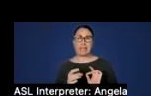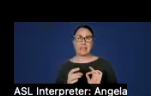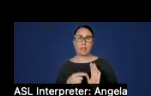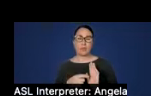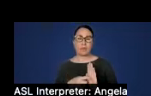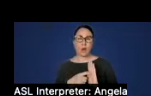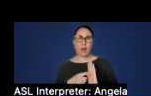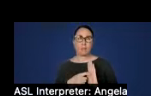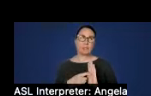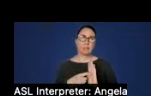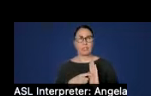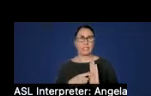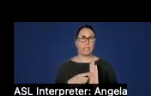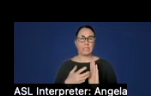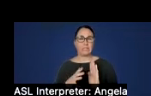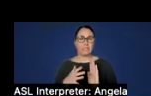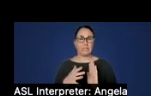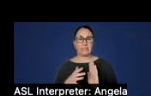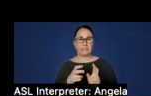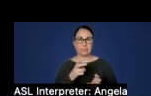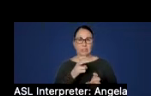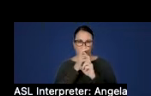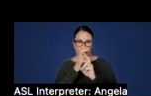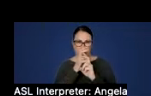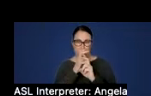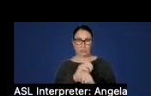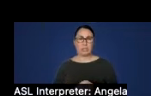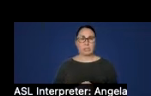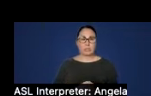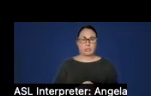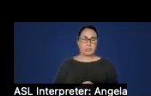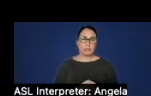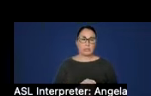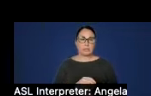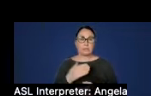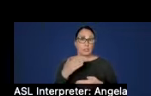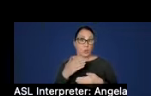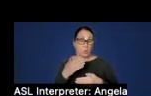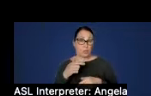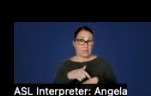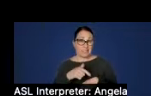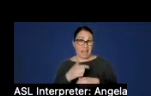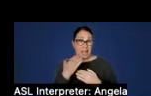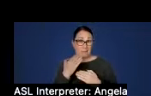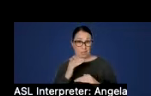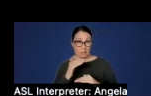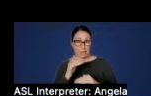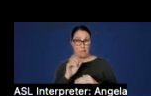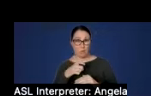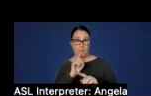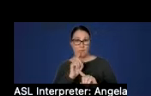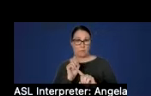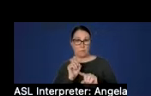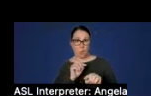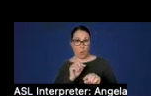requirements are pretty stringent, and there's like even a window of time and you have to report a crime in order to be eligible